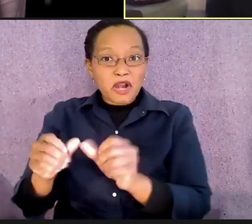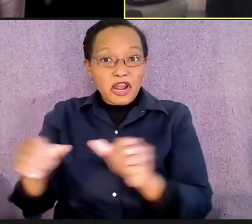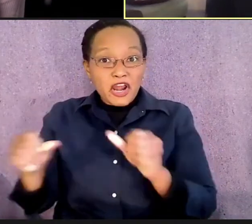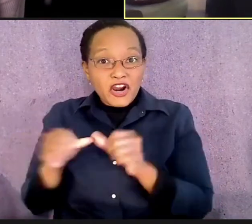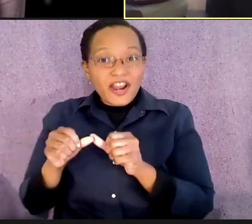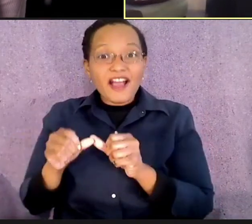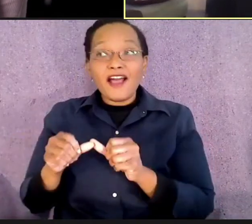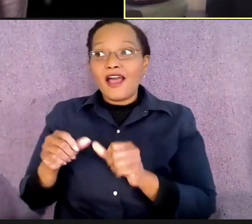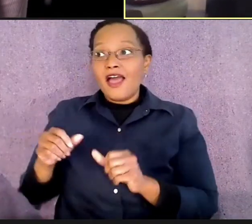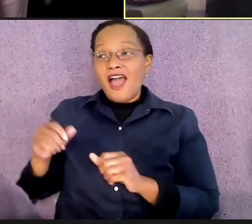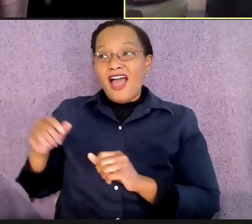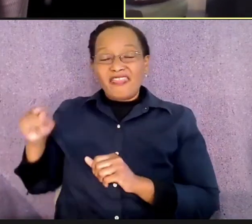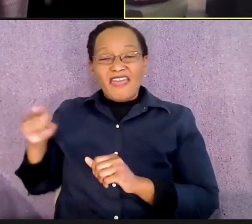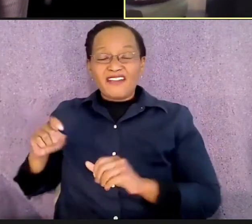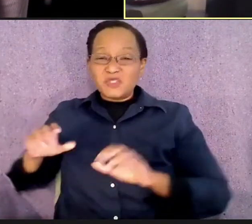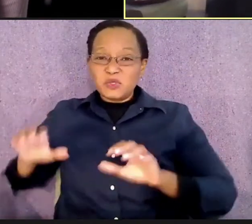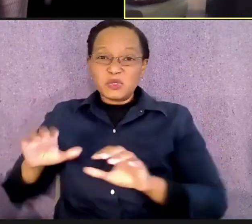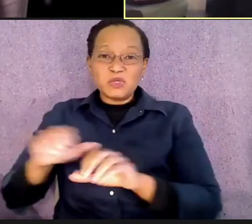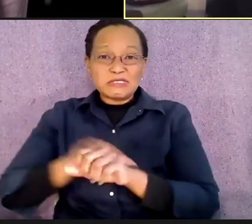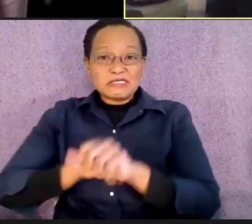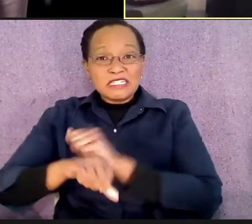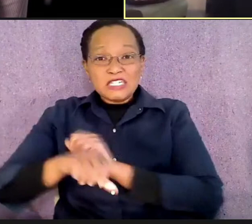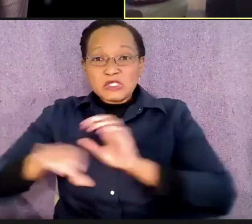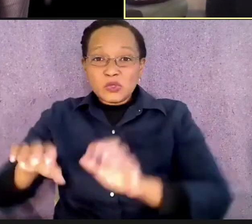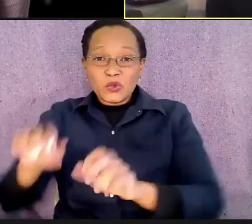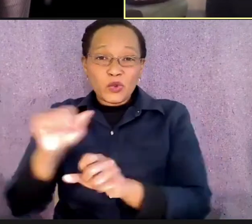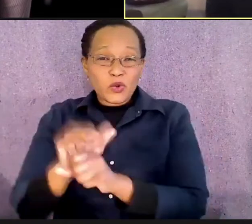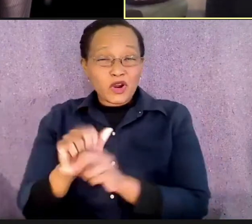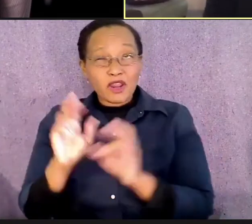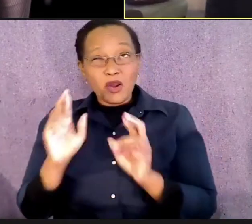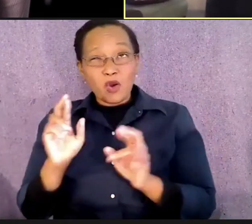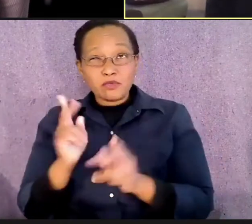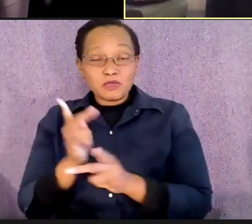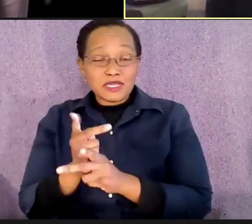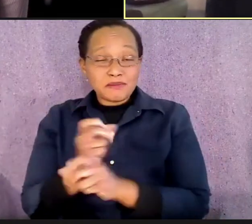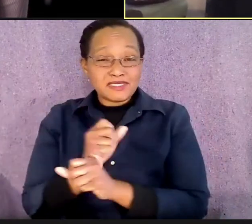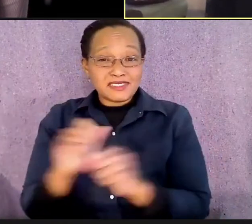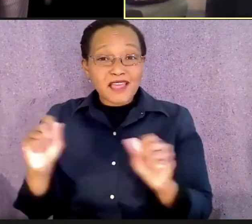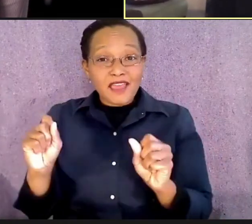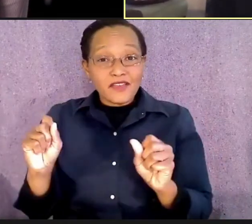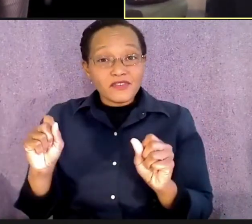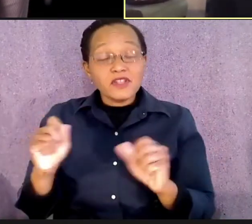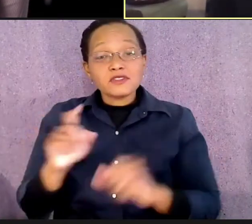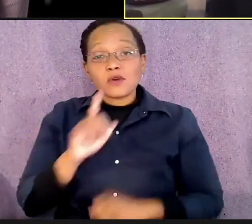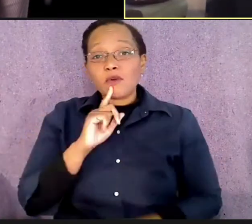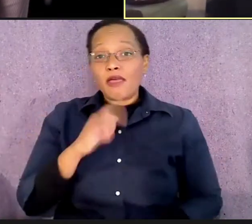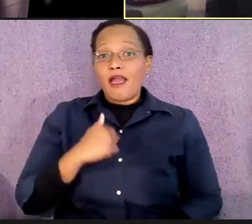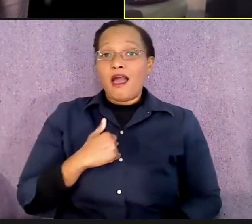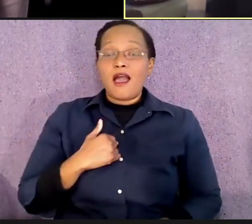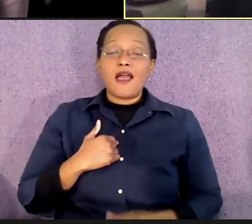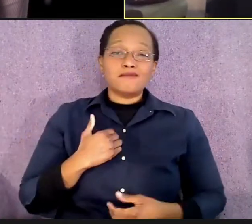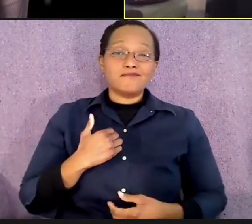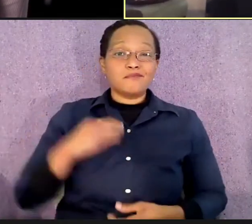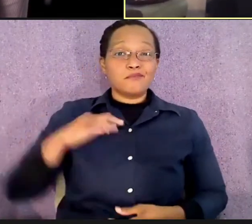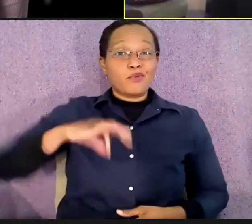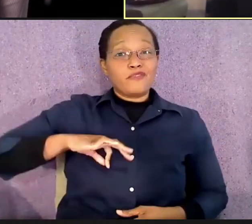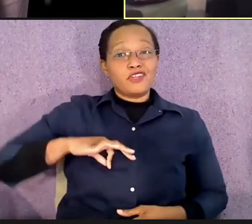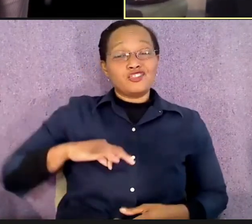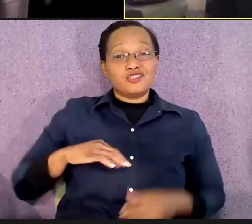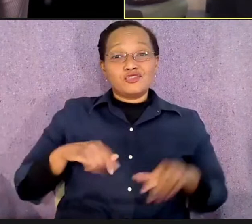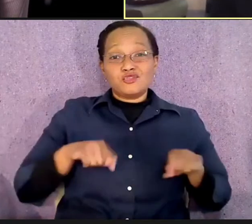be journalists and do the work and hope for the best, and while they are safe, so I'm still in a privileged position even in doing this